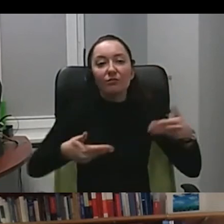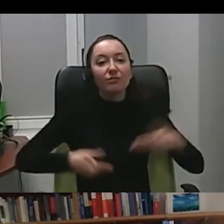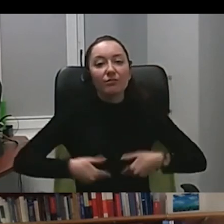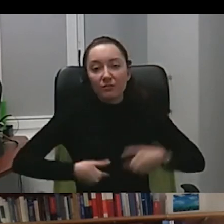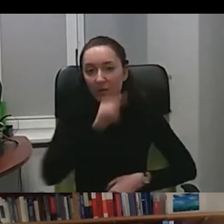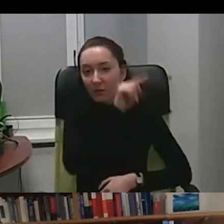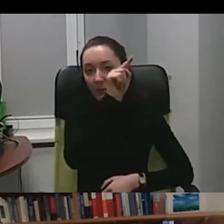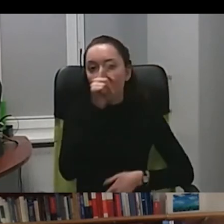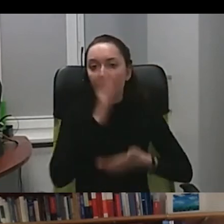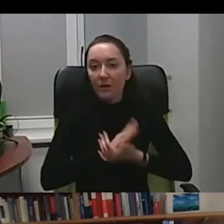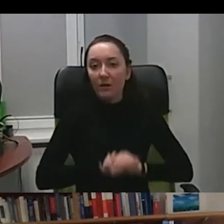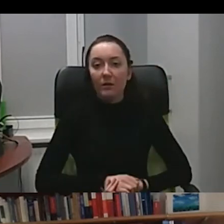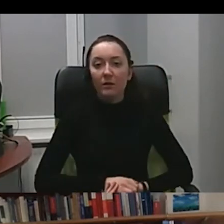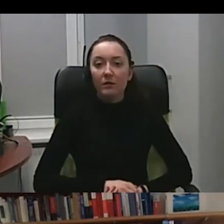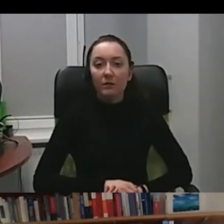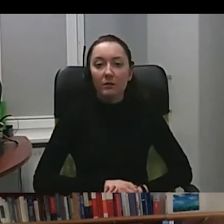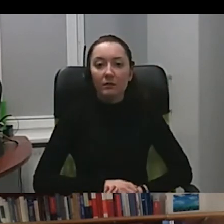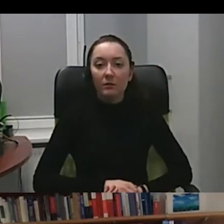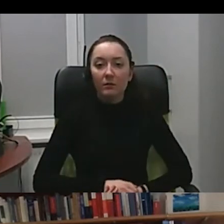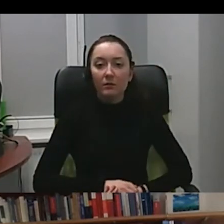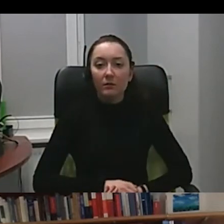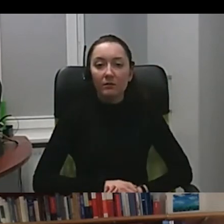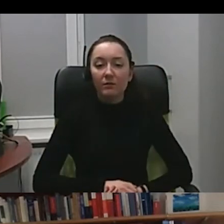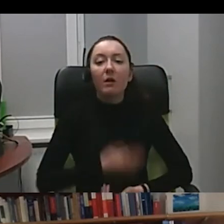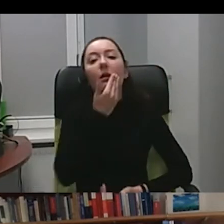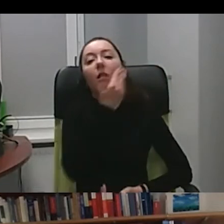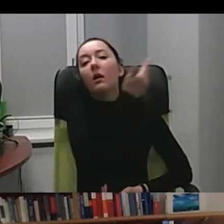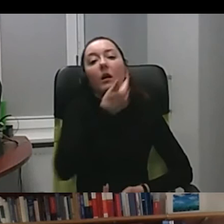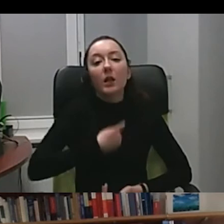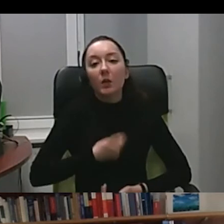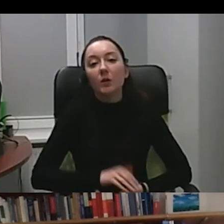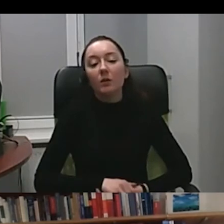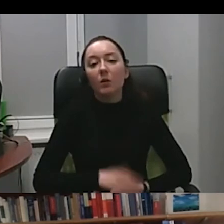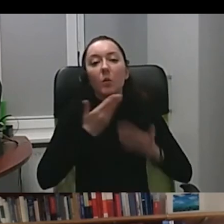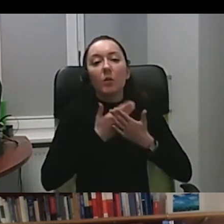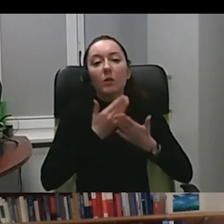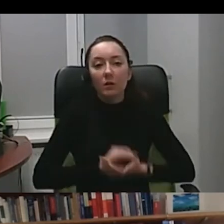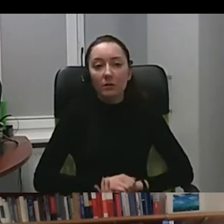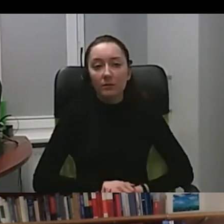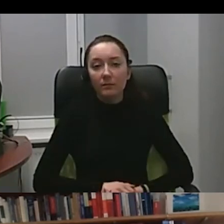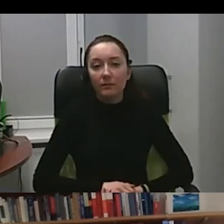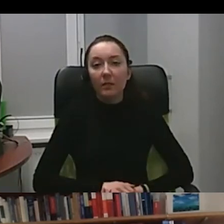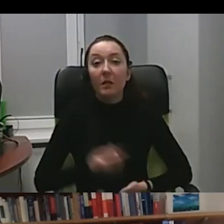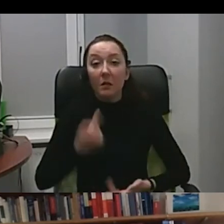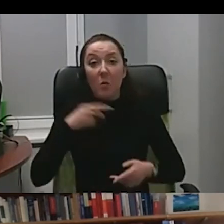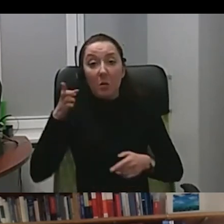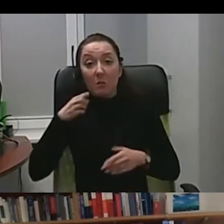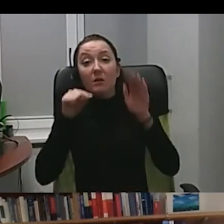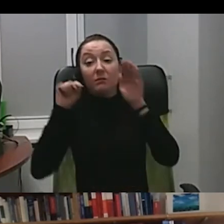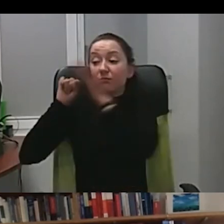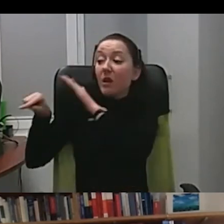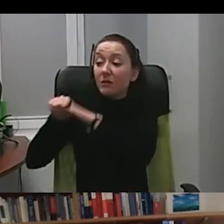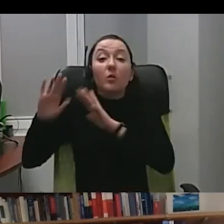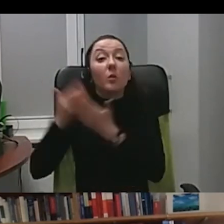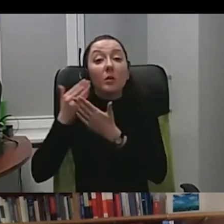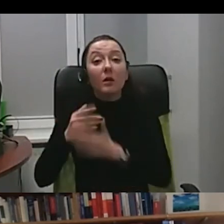that how come you focus on Belarus when in fact there are genocides all through elsewhere on the planet, and